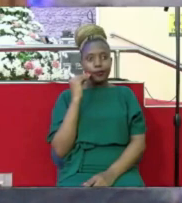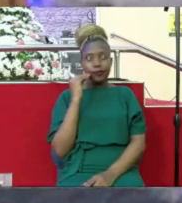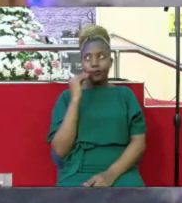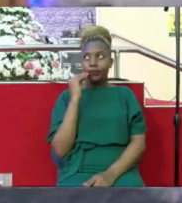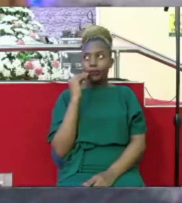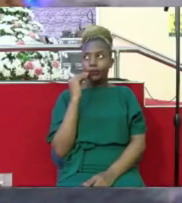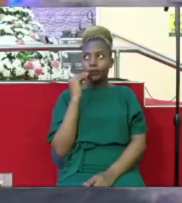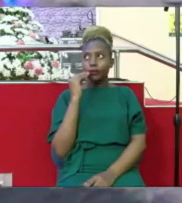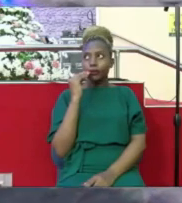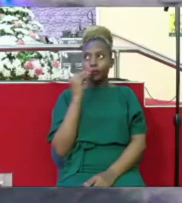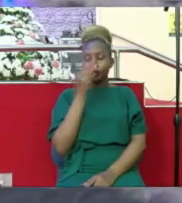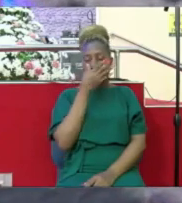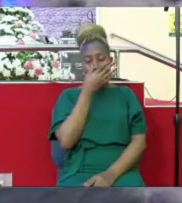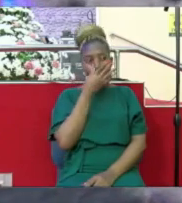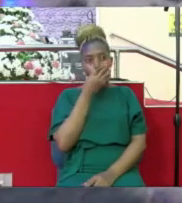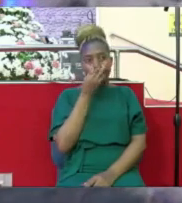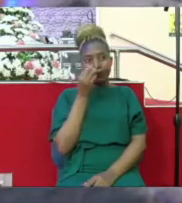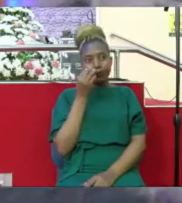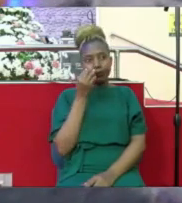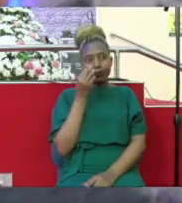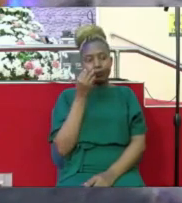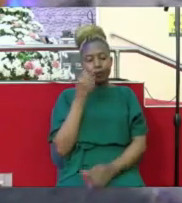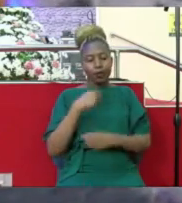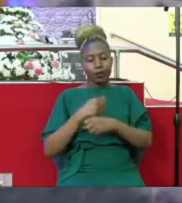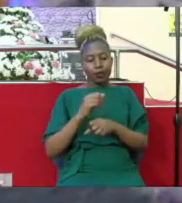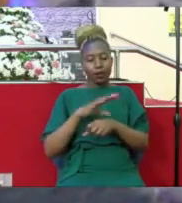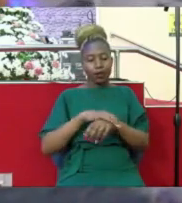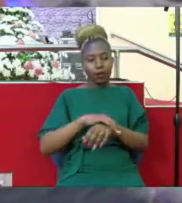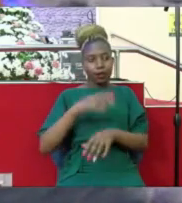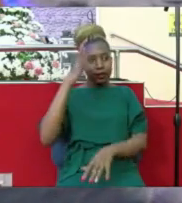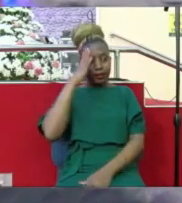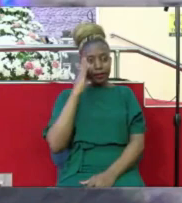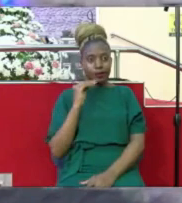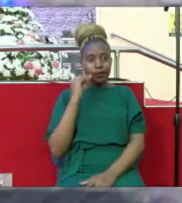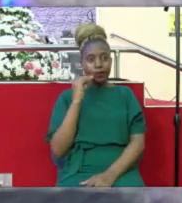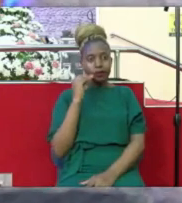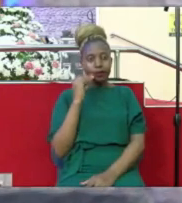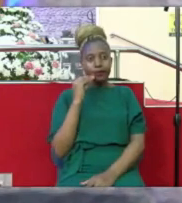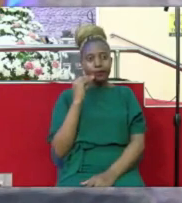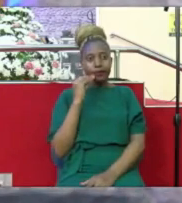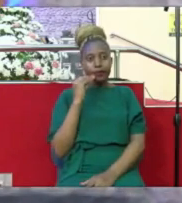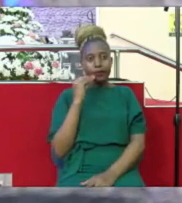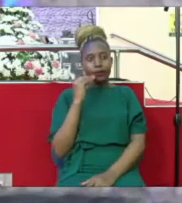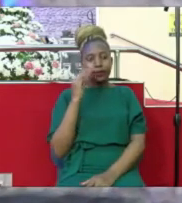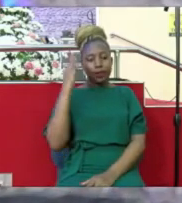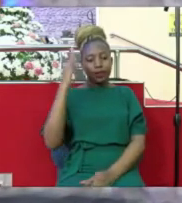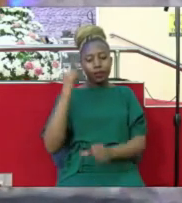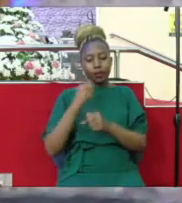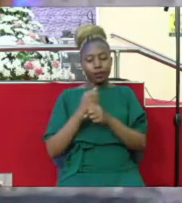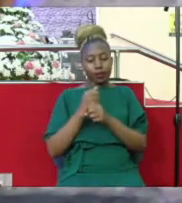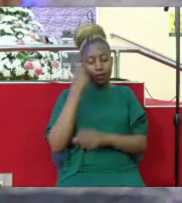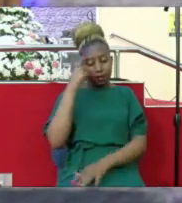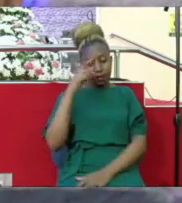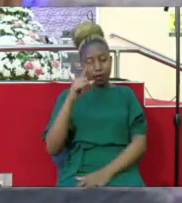his truest intent. Ikaweza kujua makusudi yake ya halisi. That he intended for the church, for